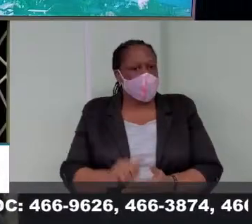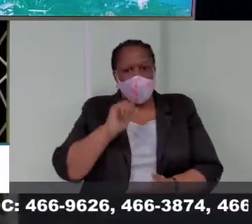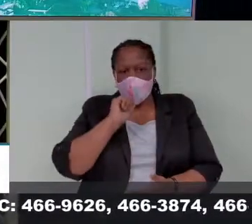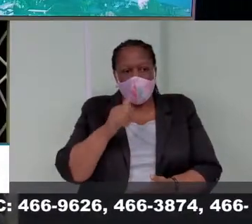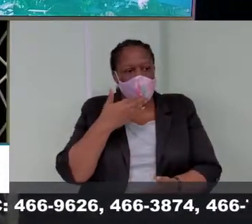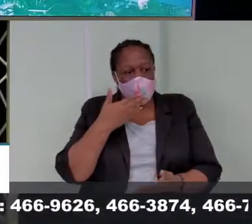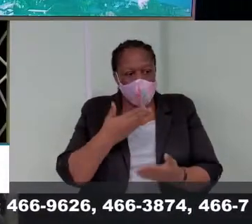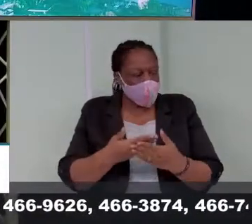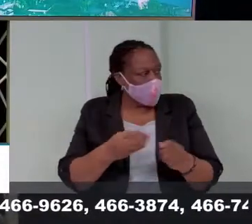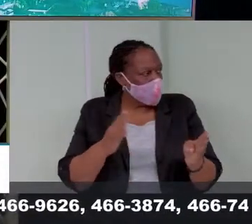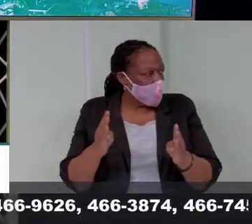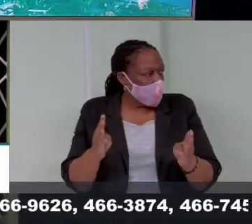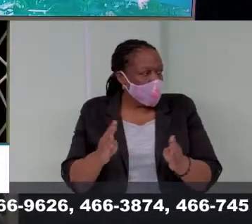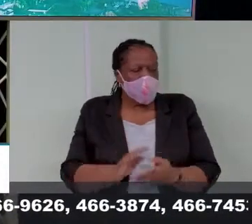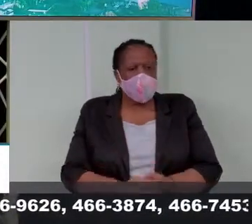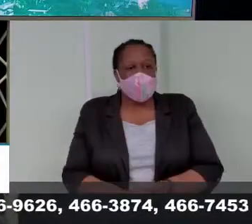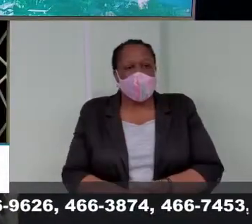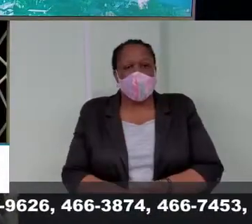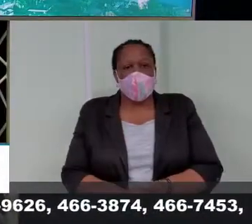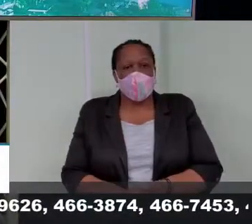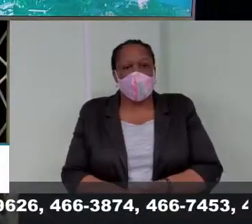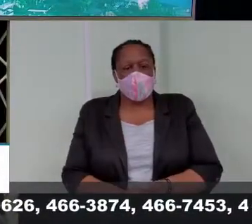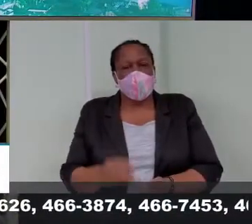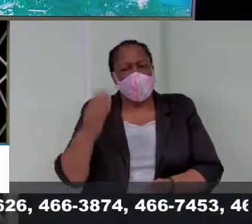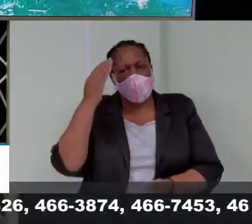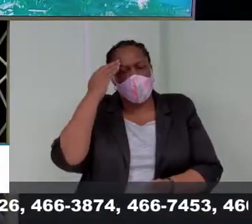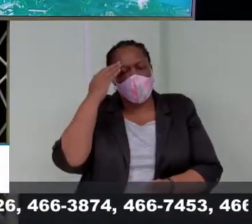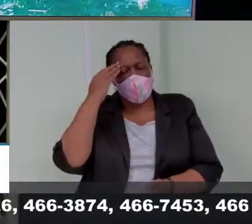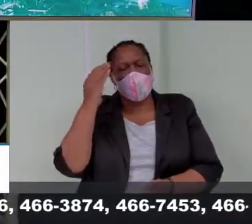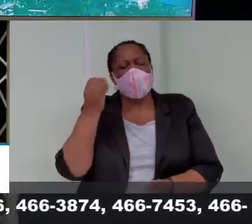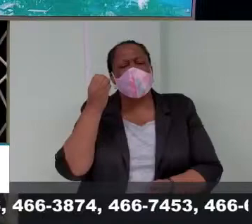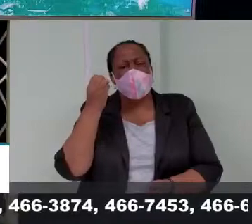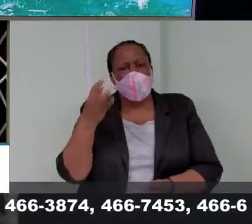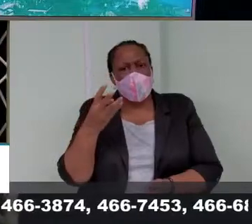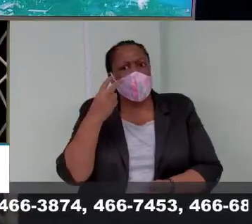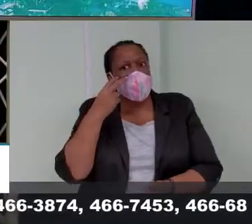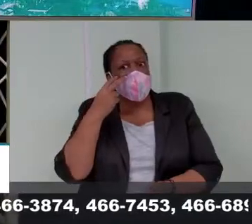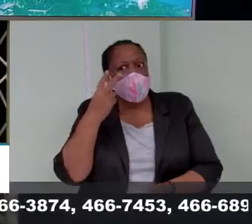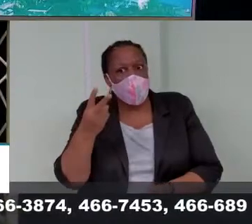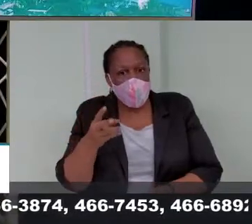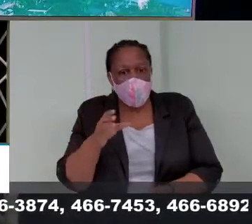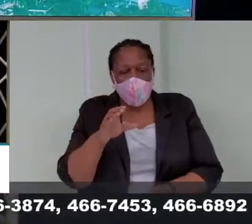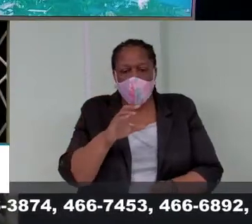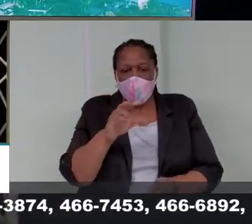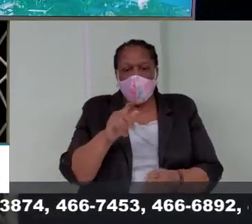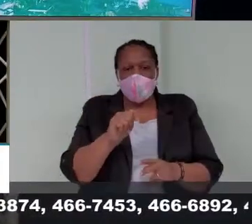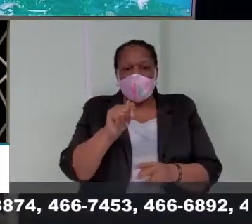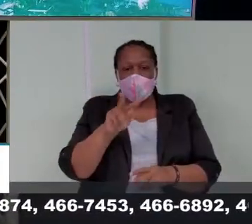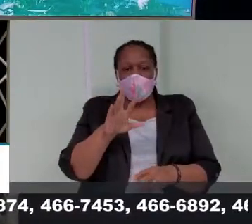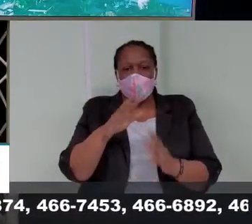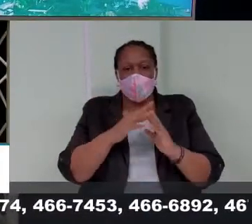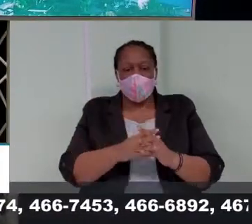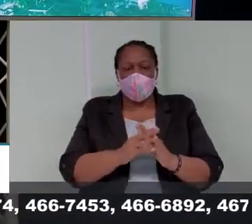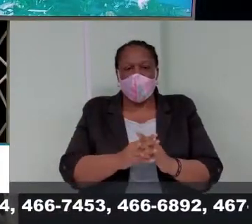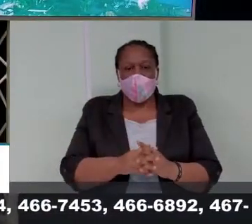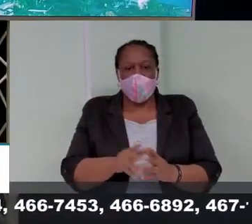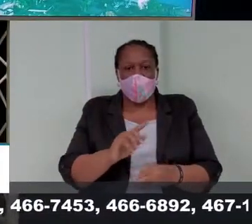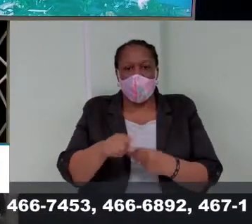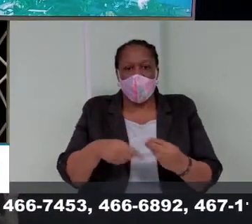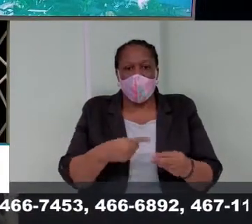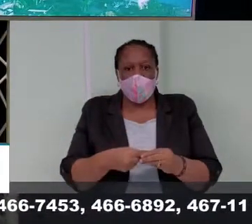behavior, and so on. I sure a lot of you are watching CNN and hearing what is going on. I don't even want to talk about that.